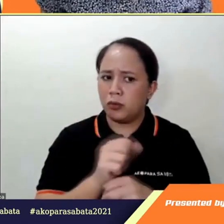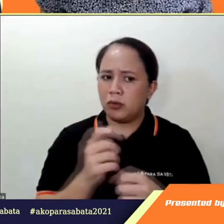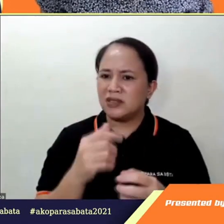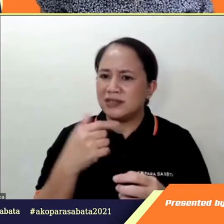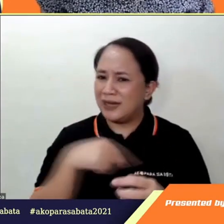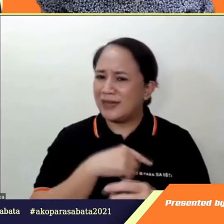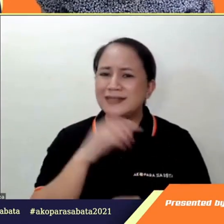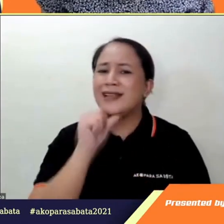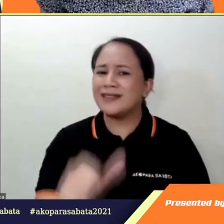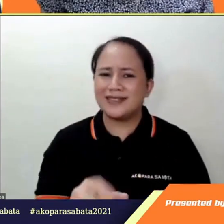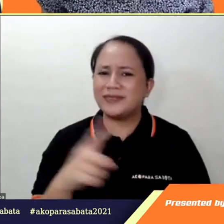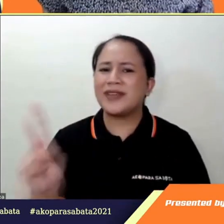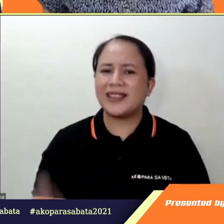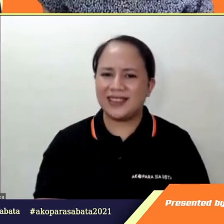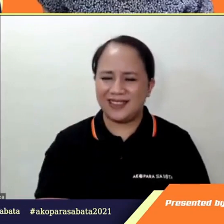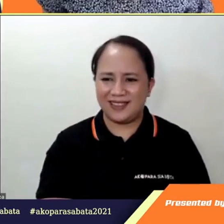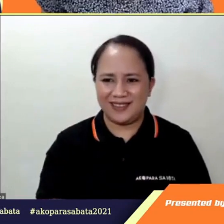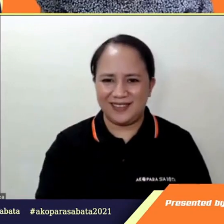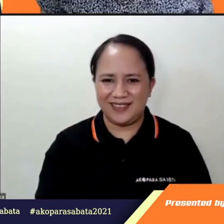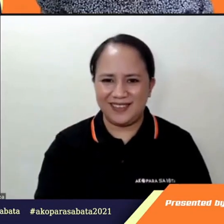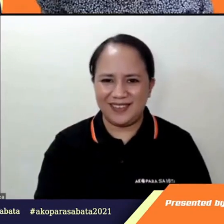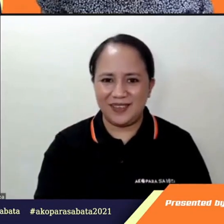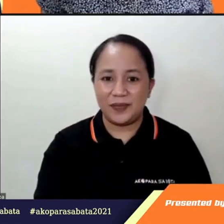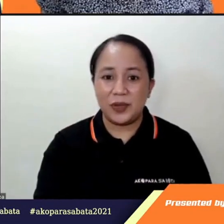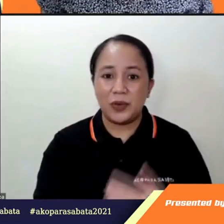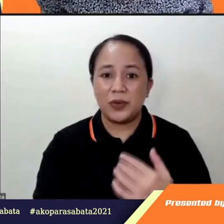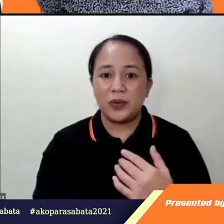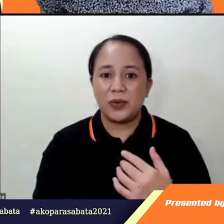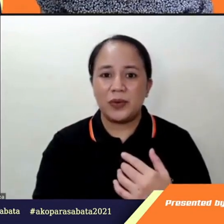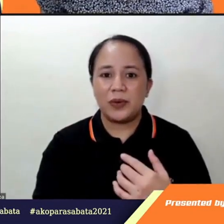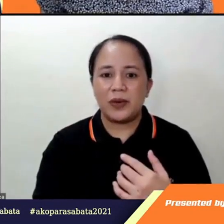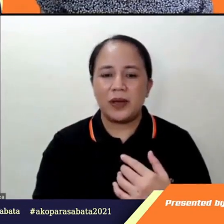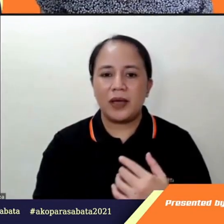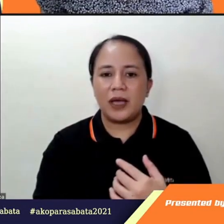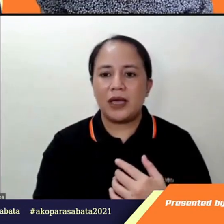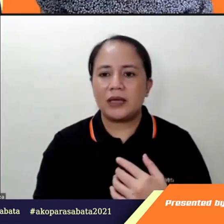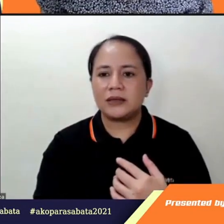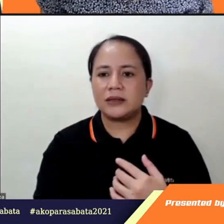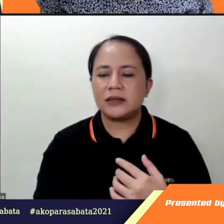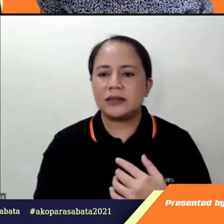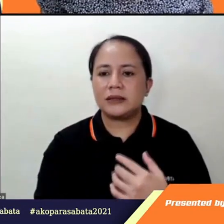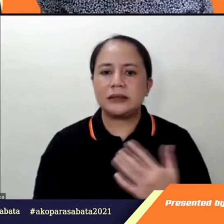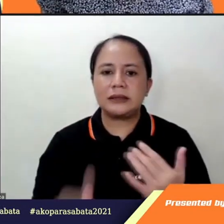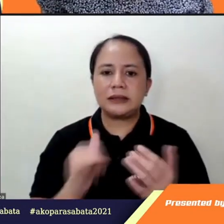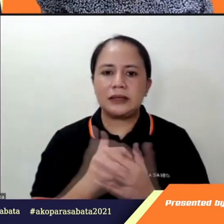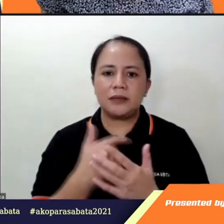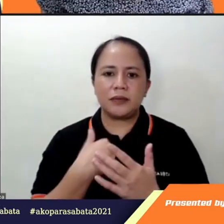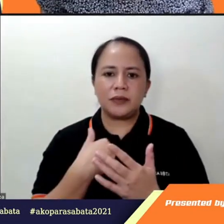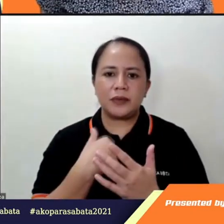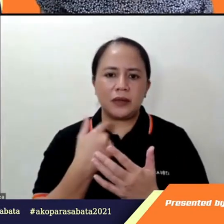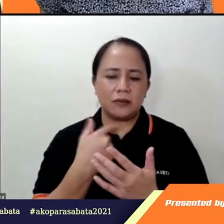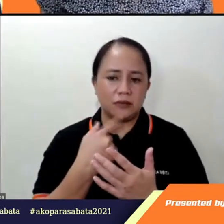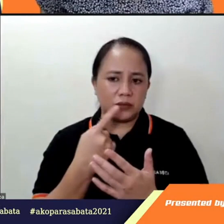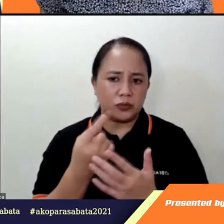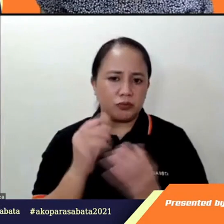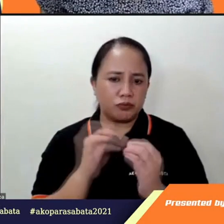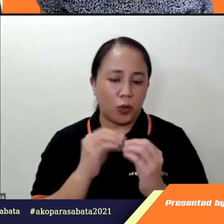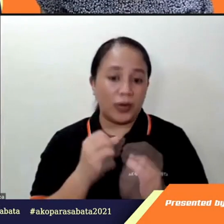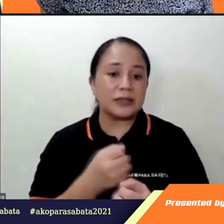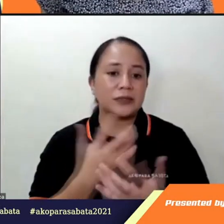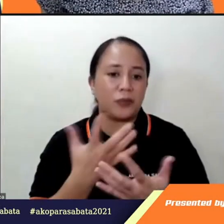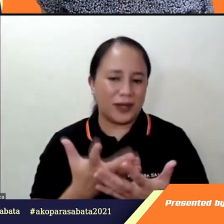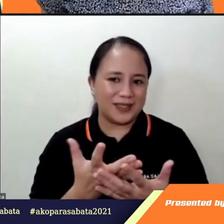Ganon. positive. Hindi tayo kasing effusive. And I'm thinking, maybe we need to be a little bit more